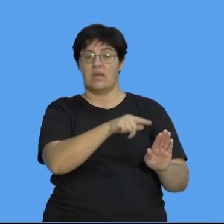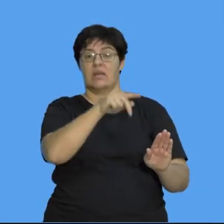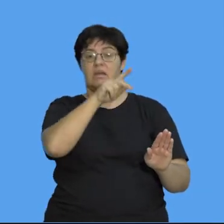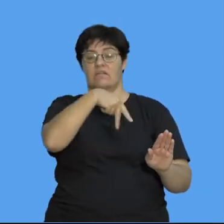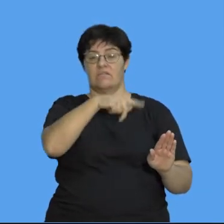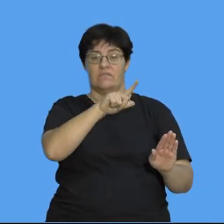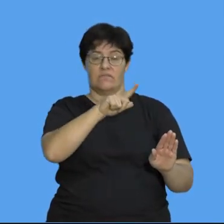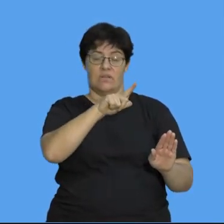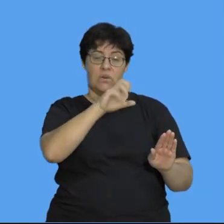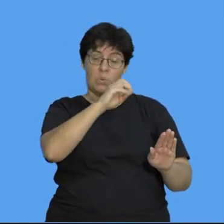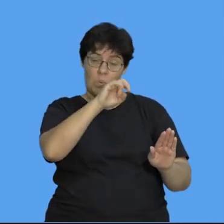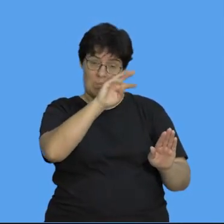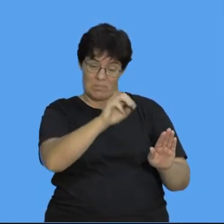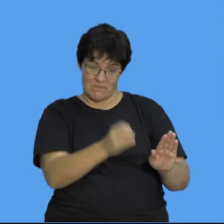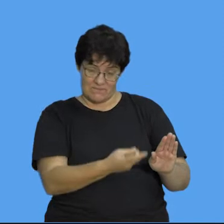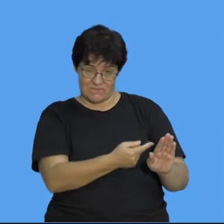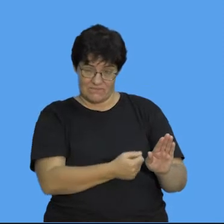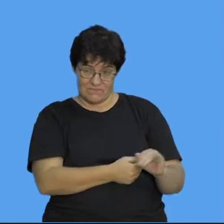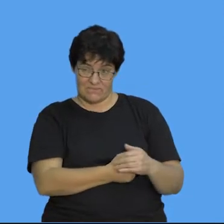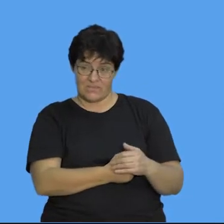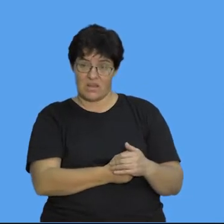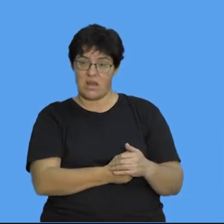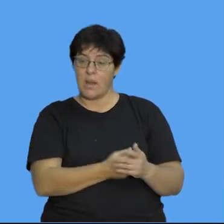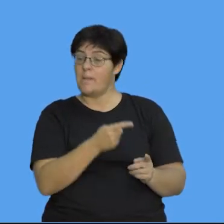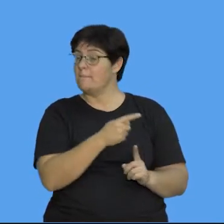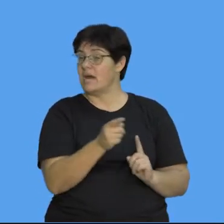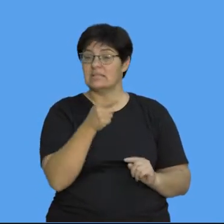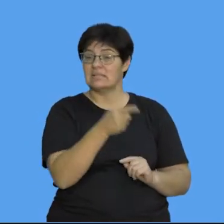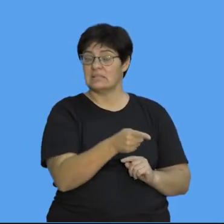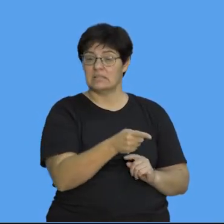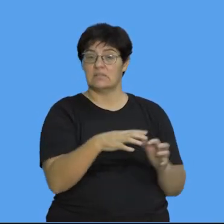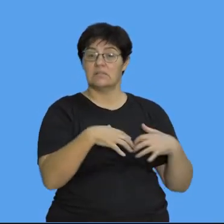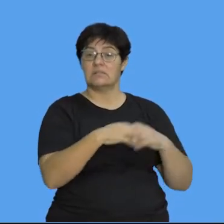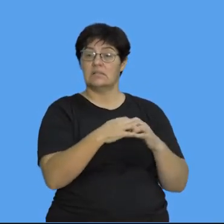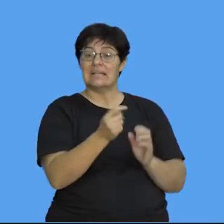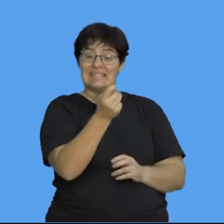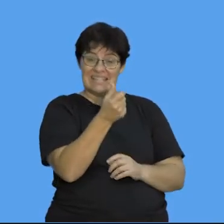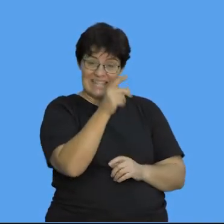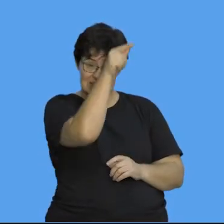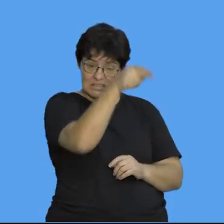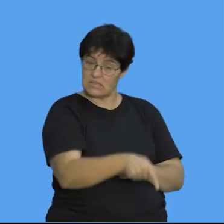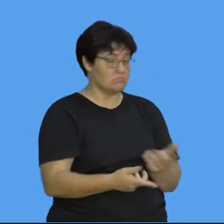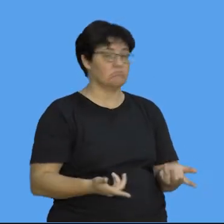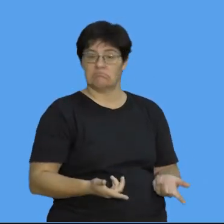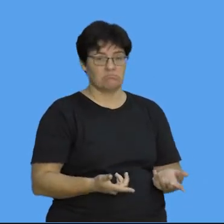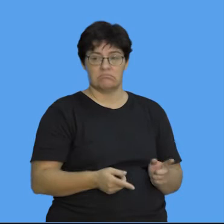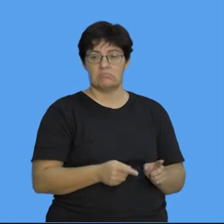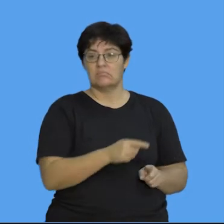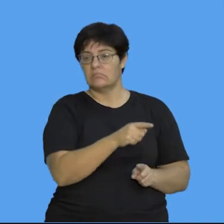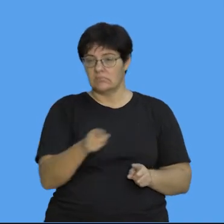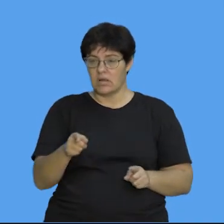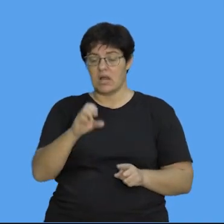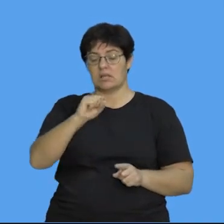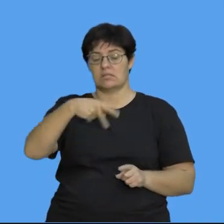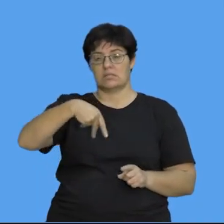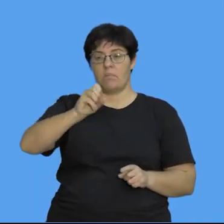they belong to a different group, but they do not make a seed. They make